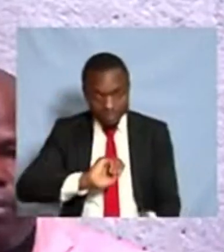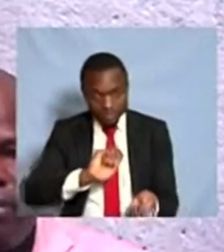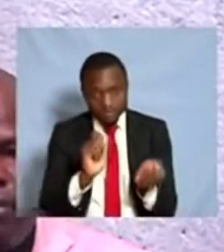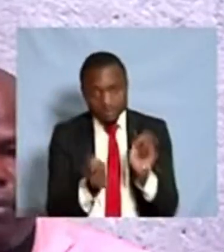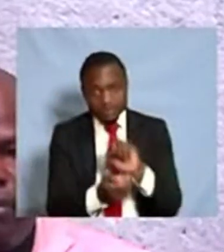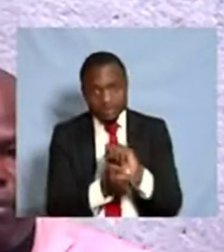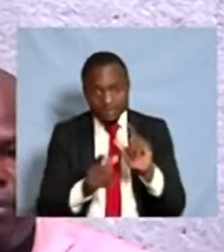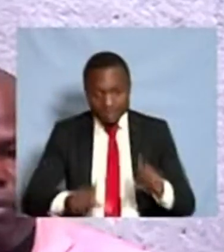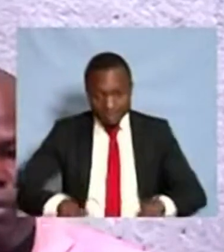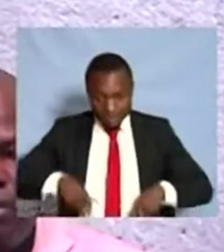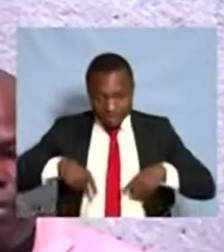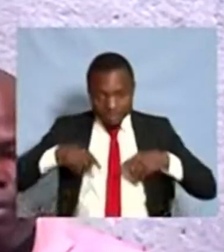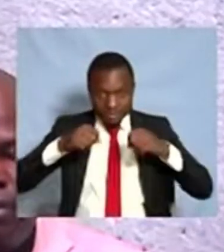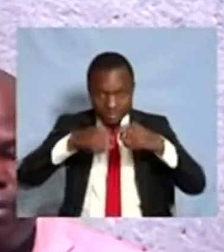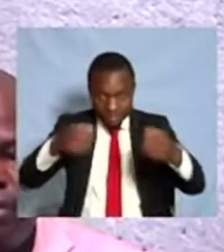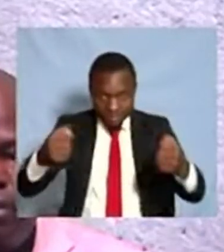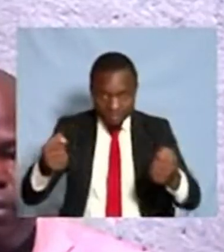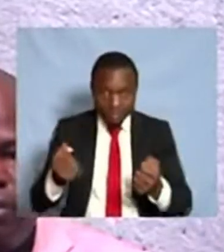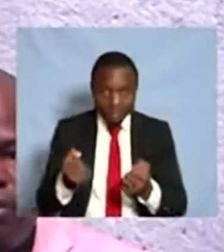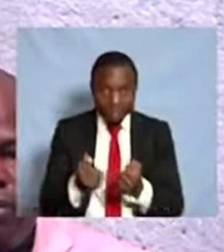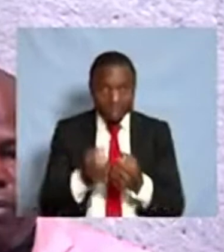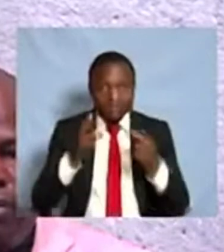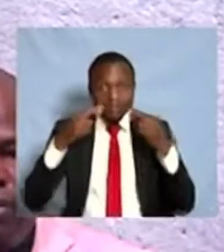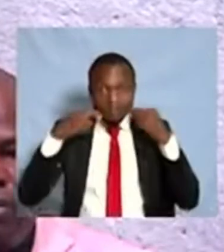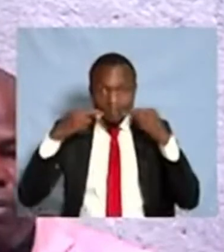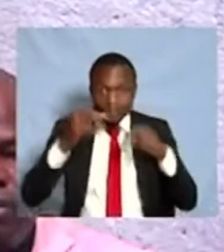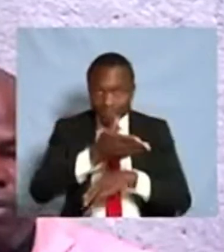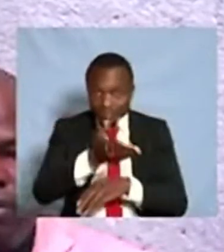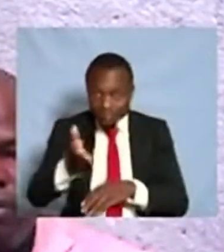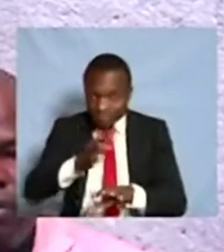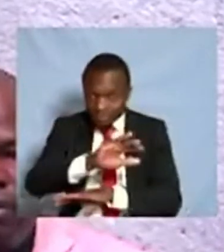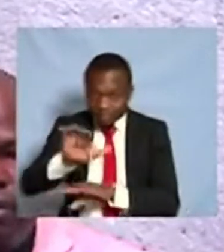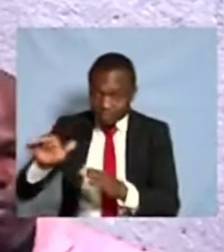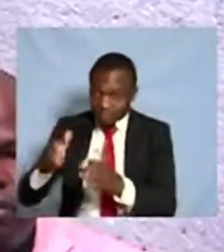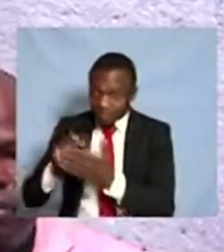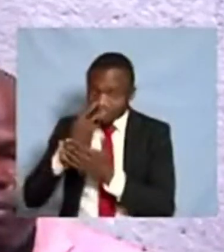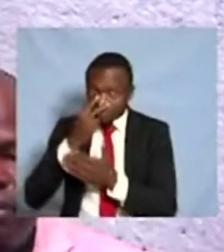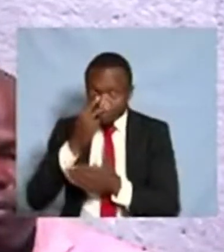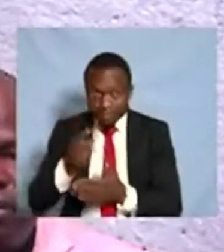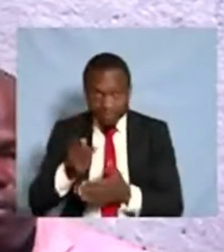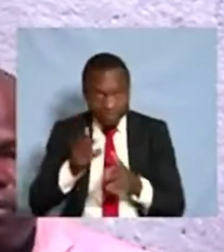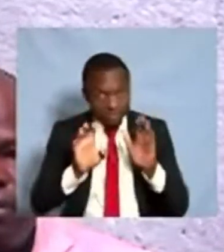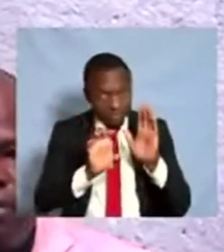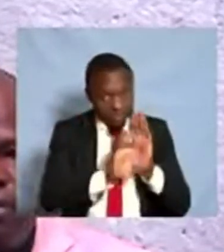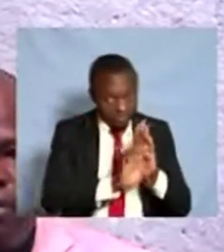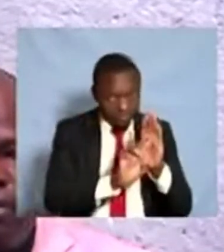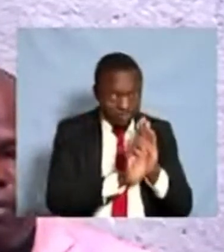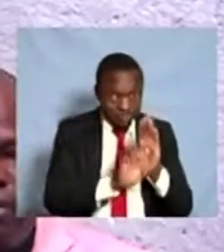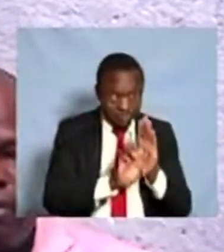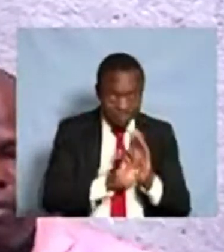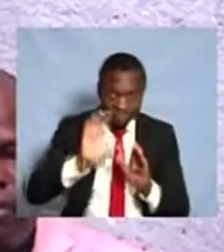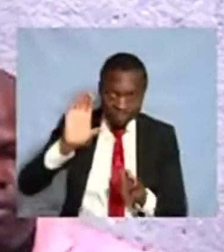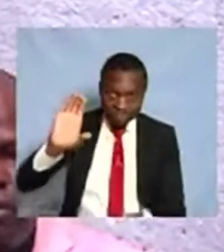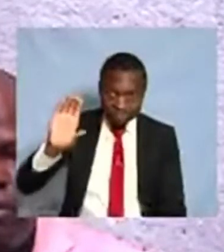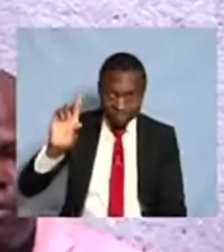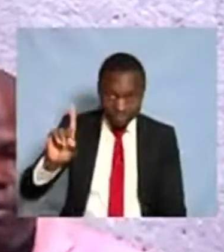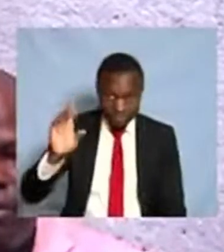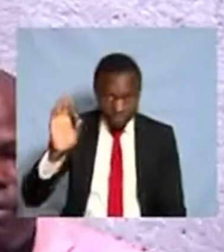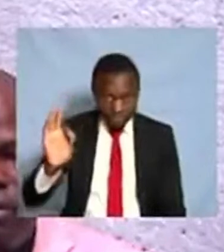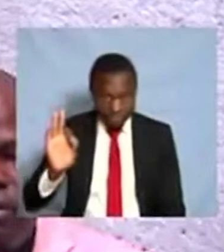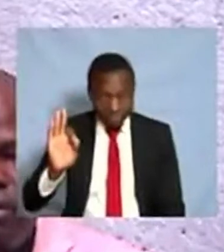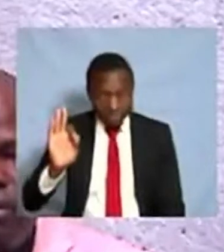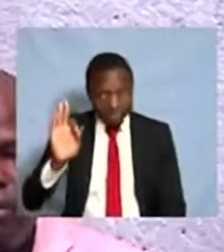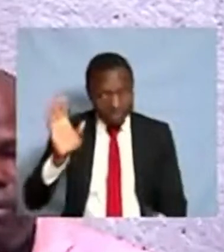the communities. The results are there for everyone to see. For instance, the CDF